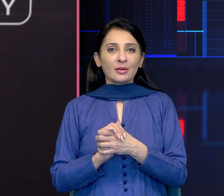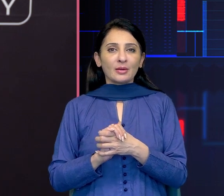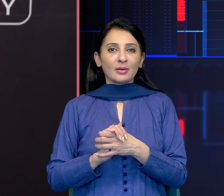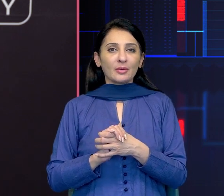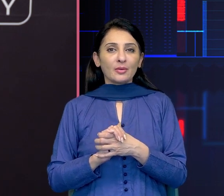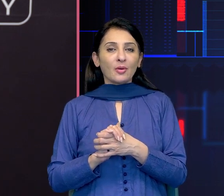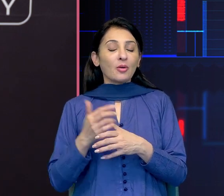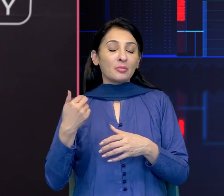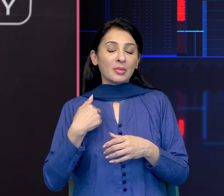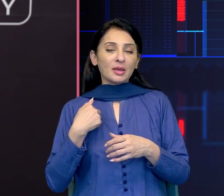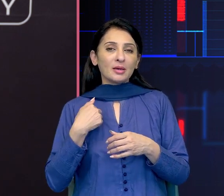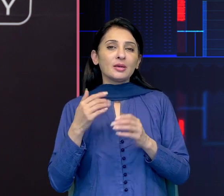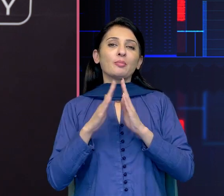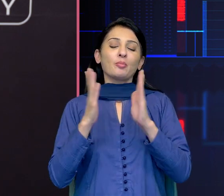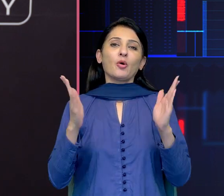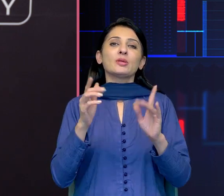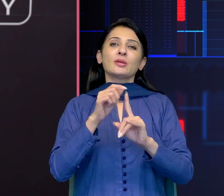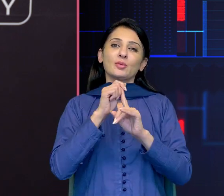So